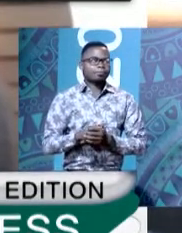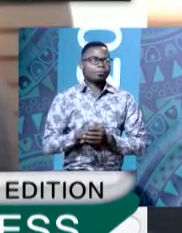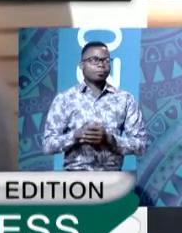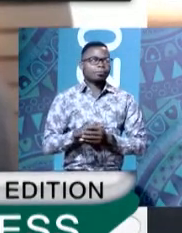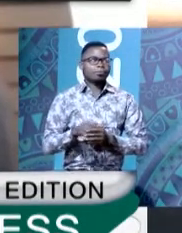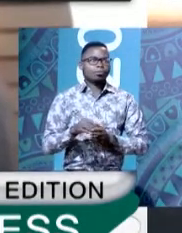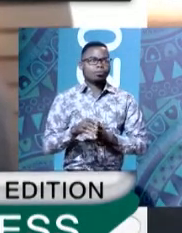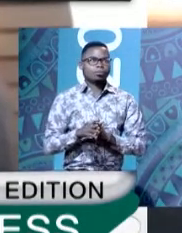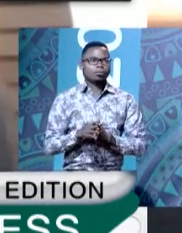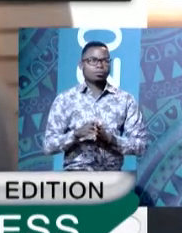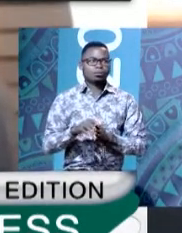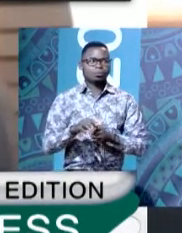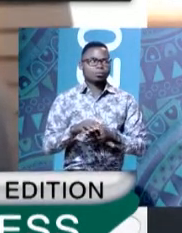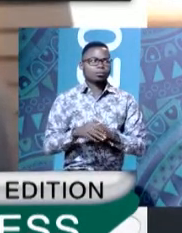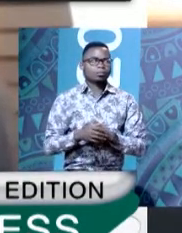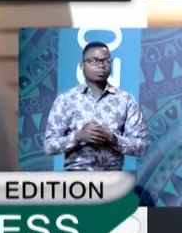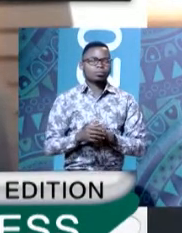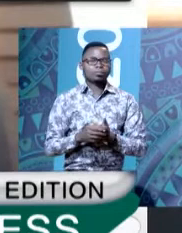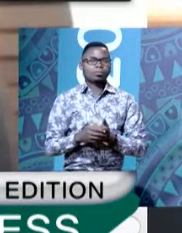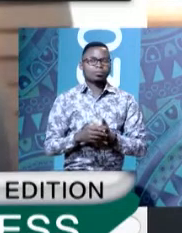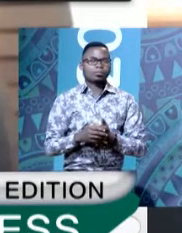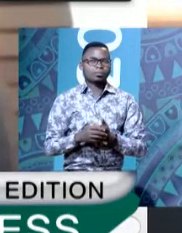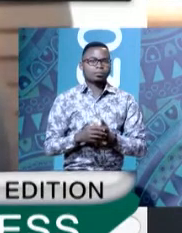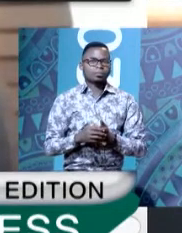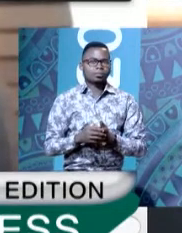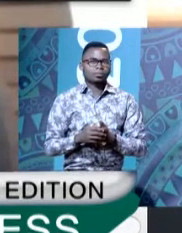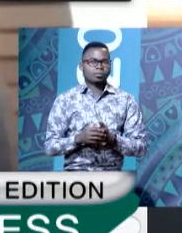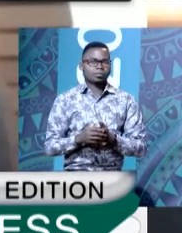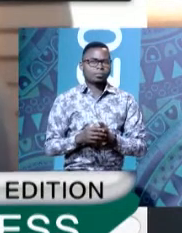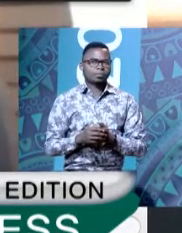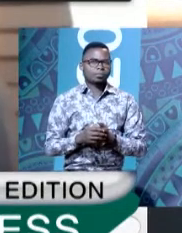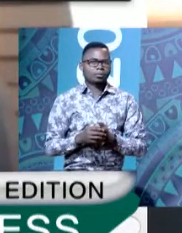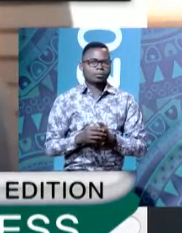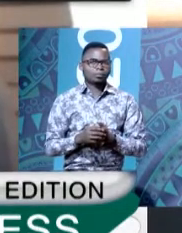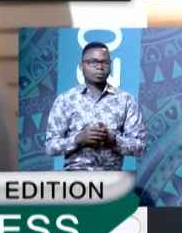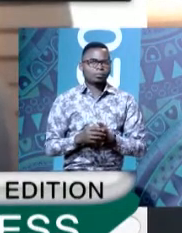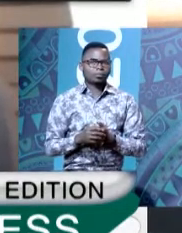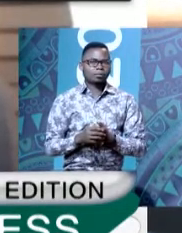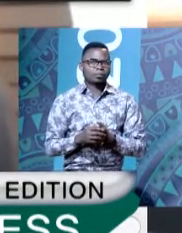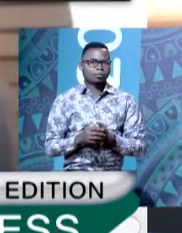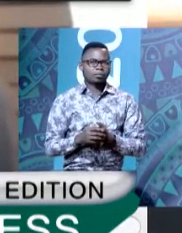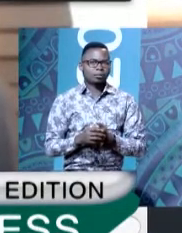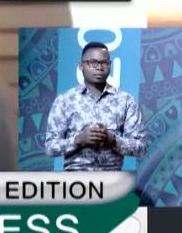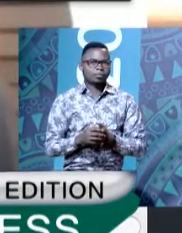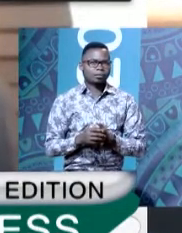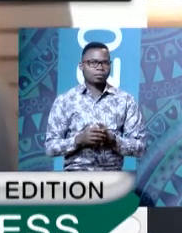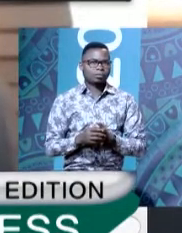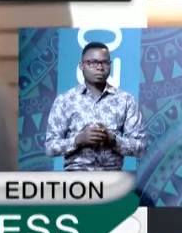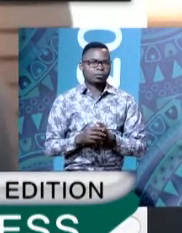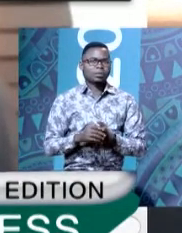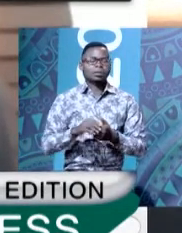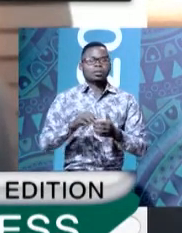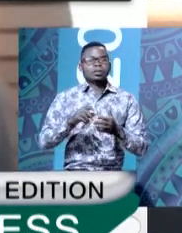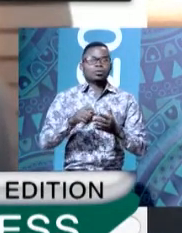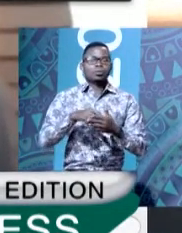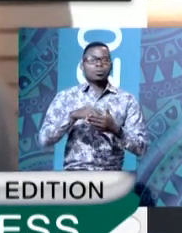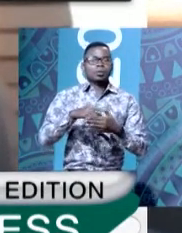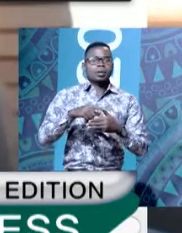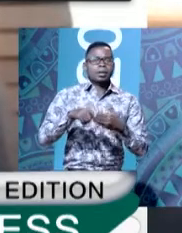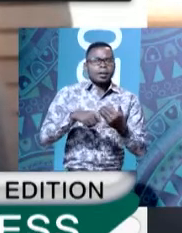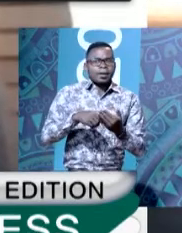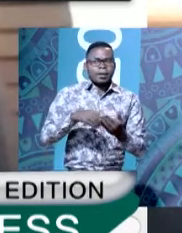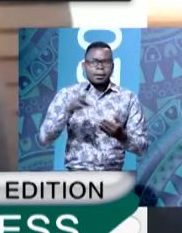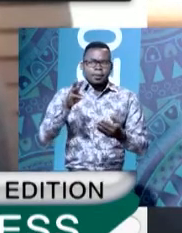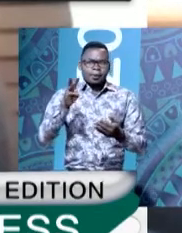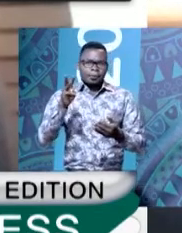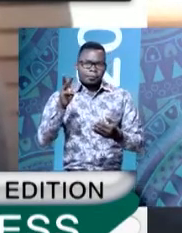our industries and we also closed our borders for those 6 months. So you can imagine